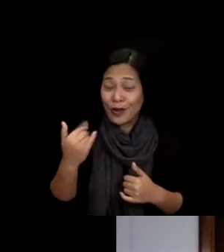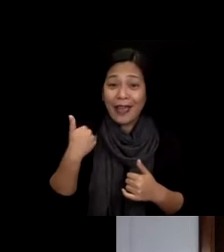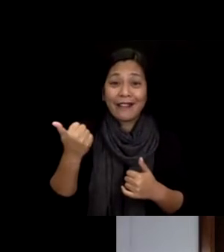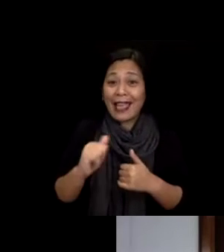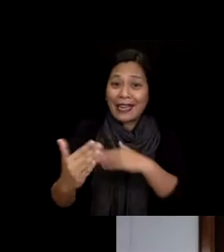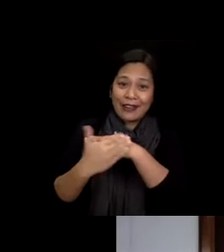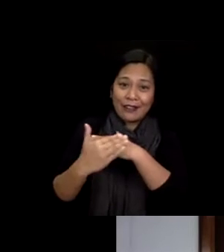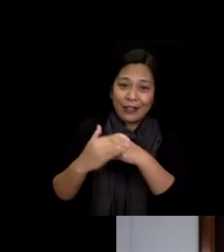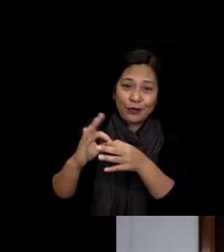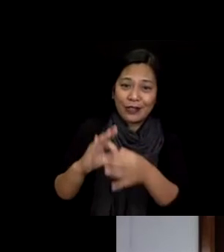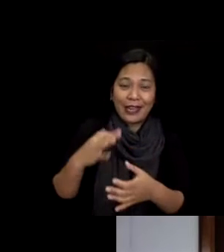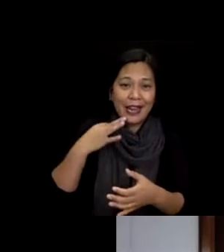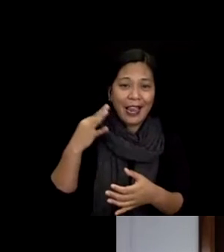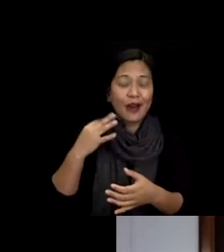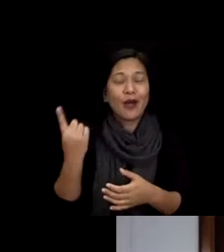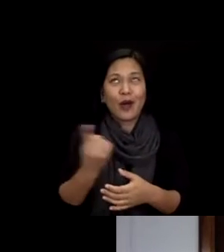I always appreciate them.